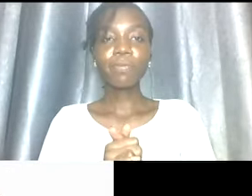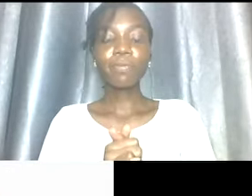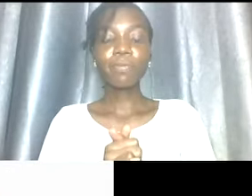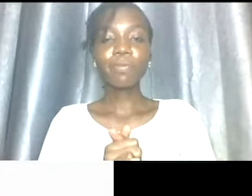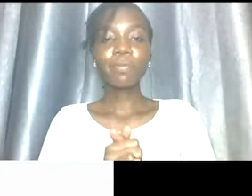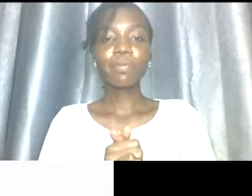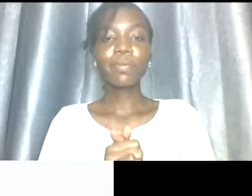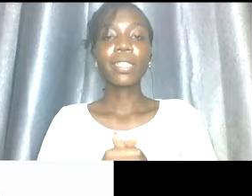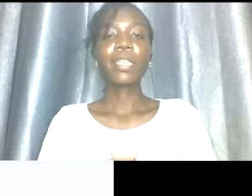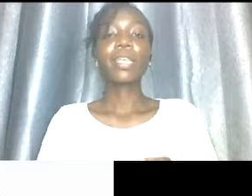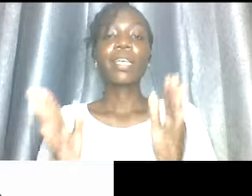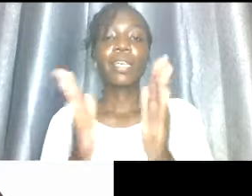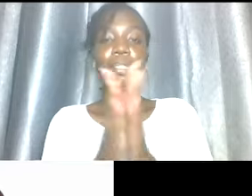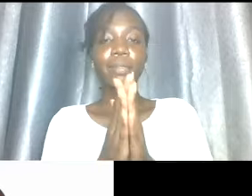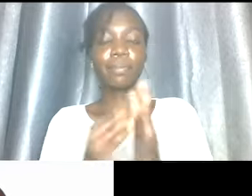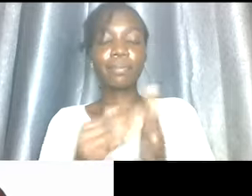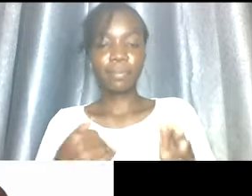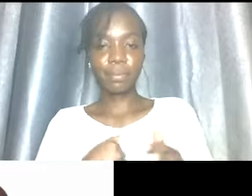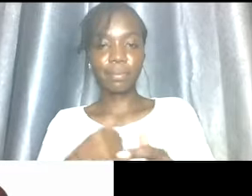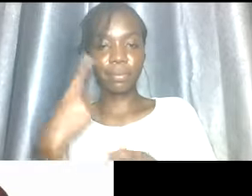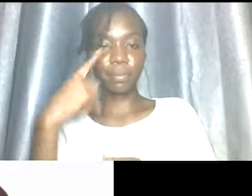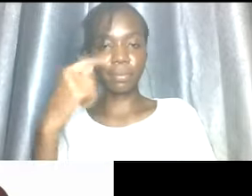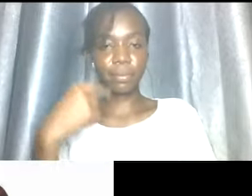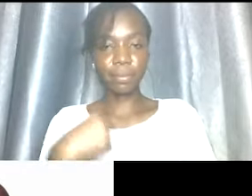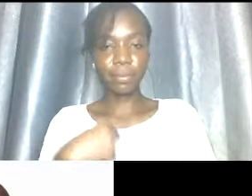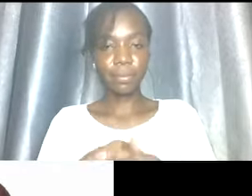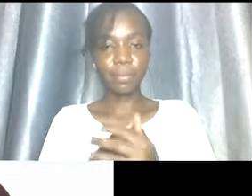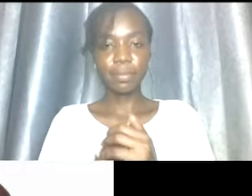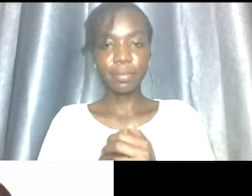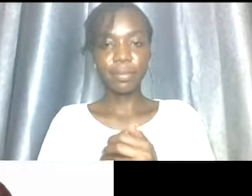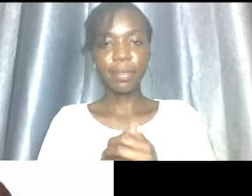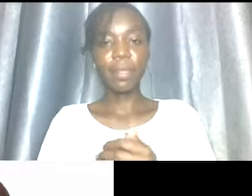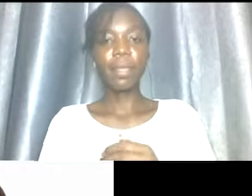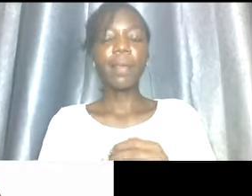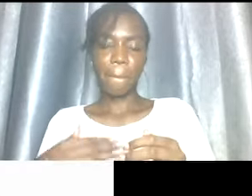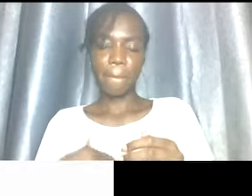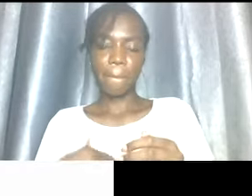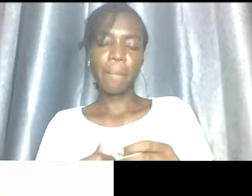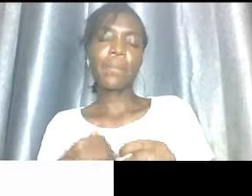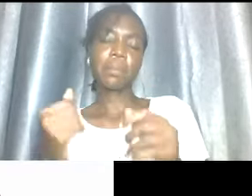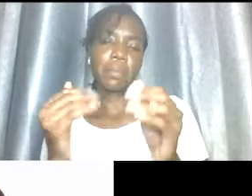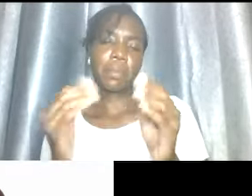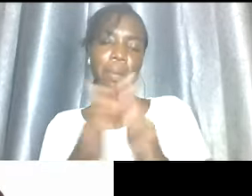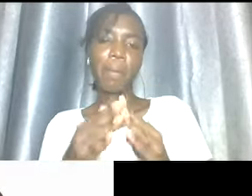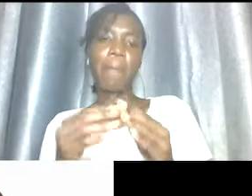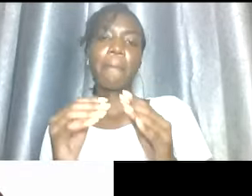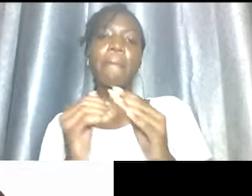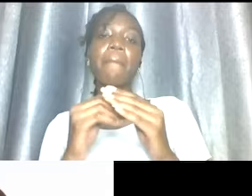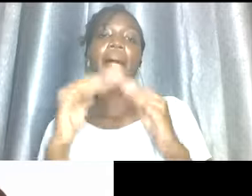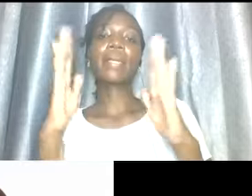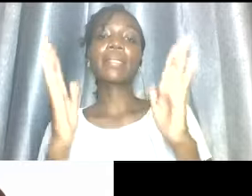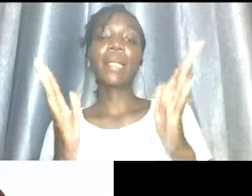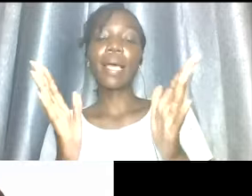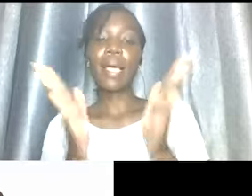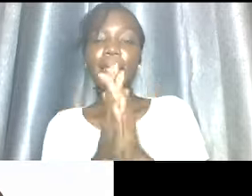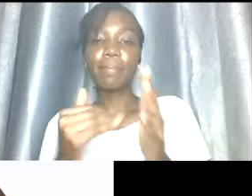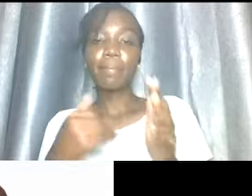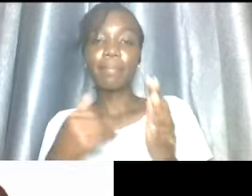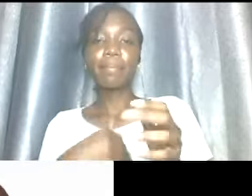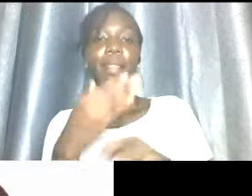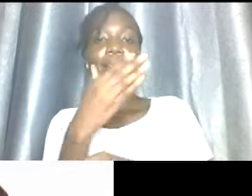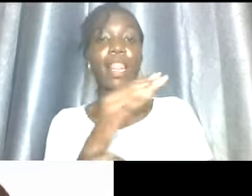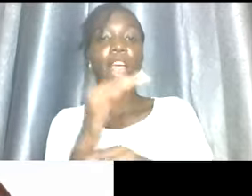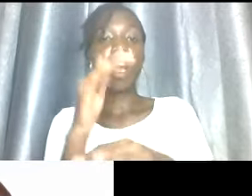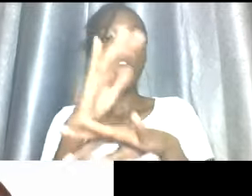And yes, for me, I am a Toastmaster. I am president of a Toastmasters club in the Bahamas called the